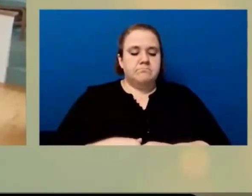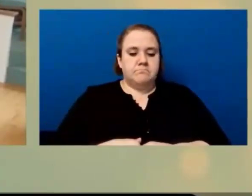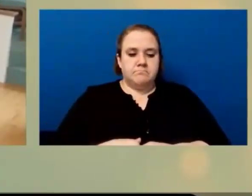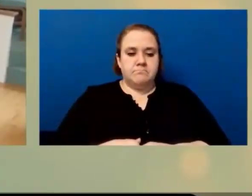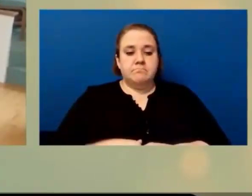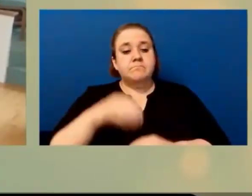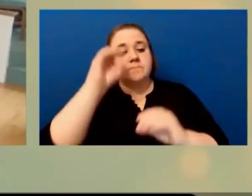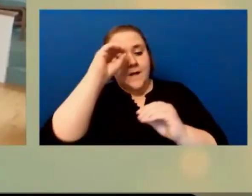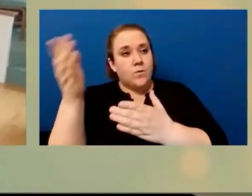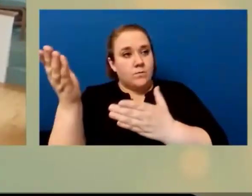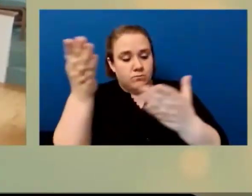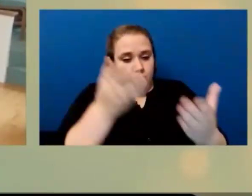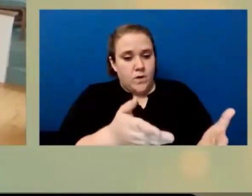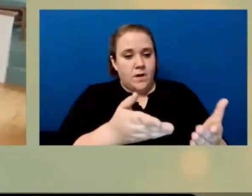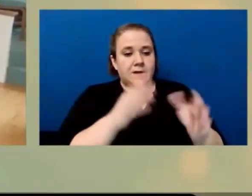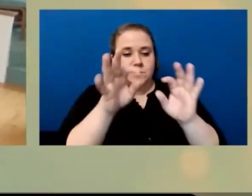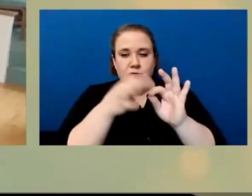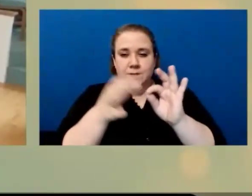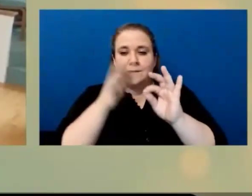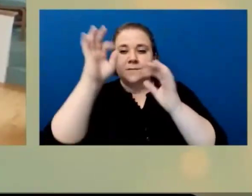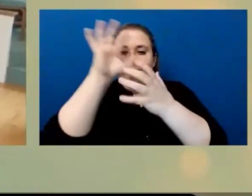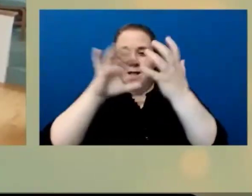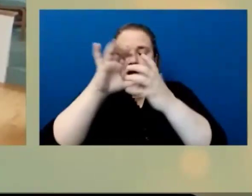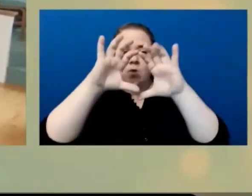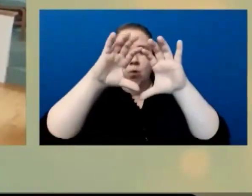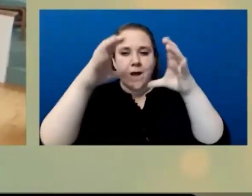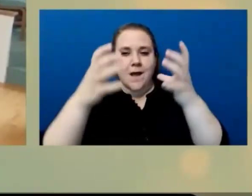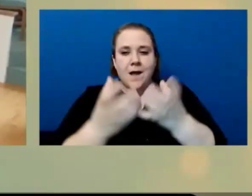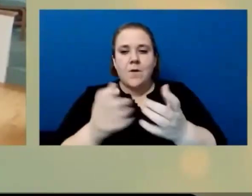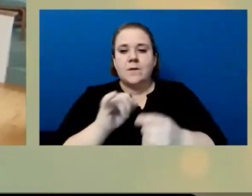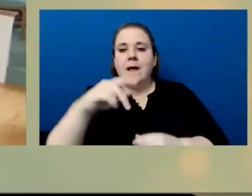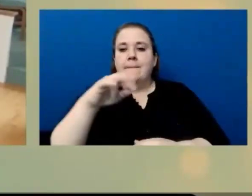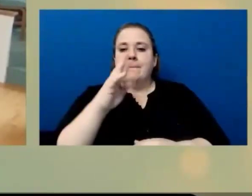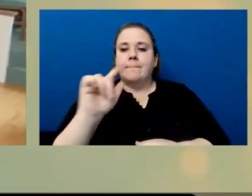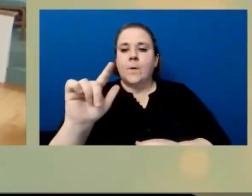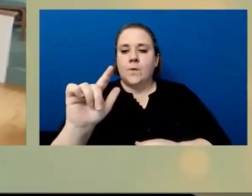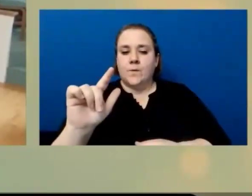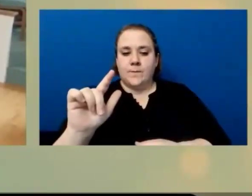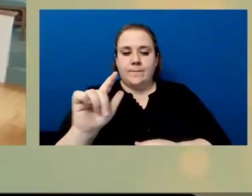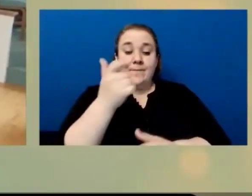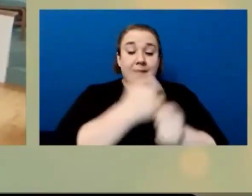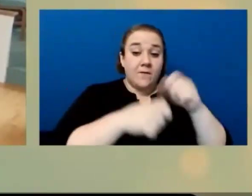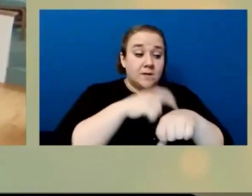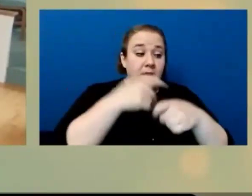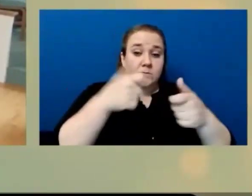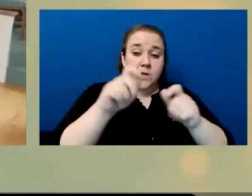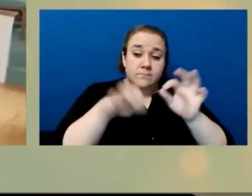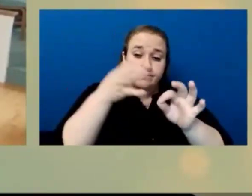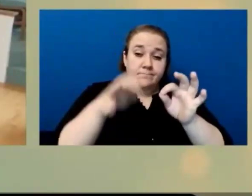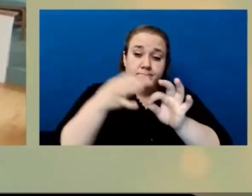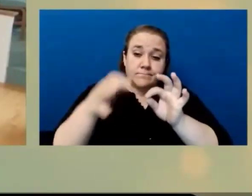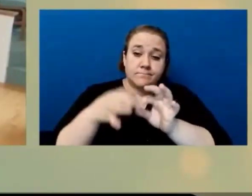And the owl brought the woman strings of clouds round as pearls. But every time she tried to weave them in and